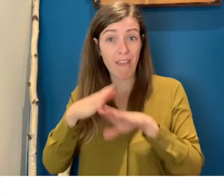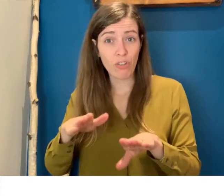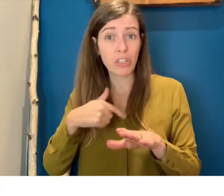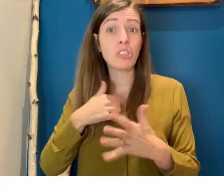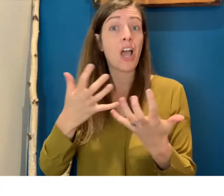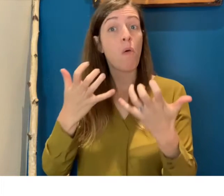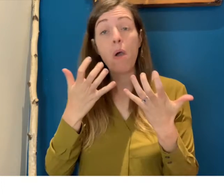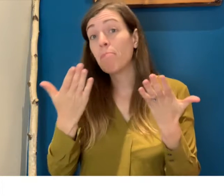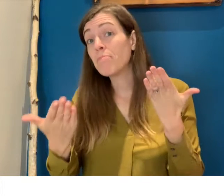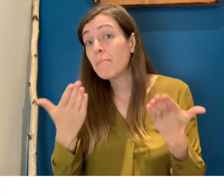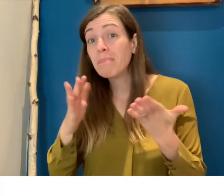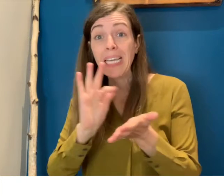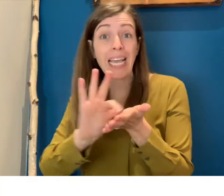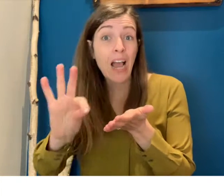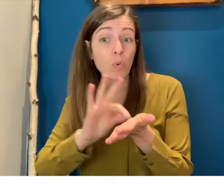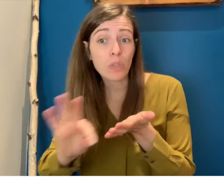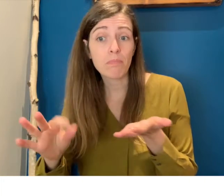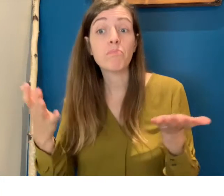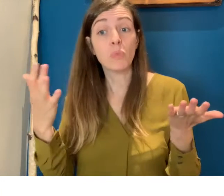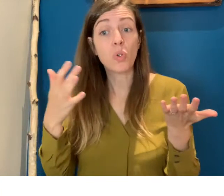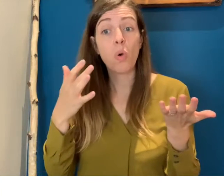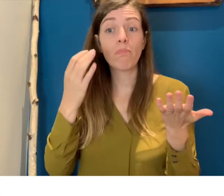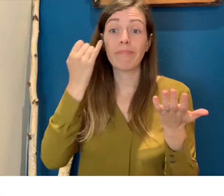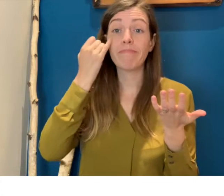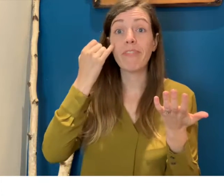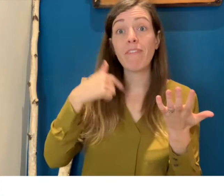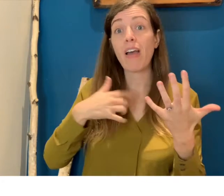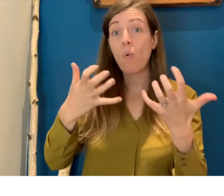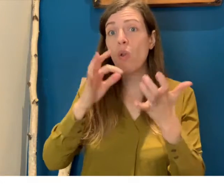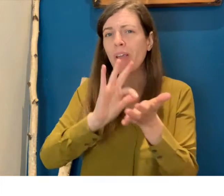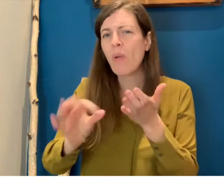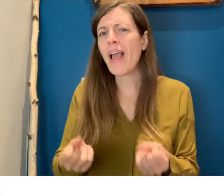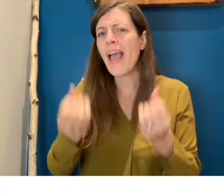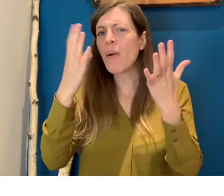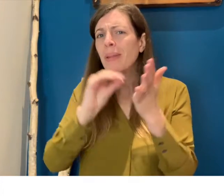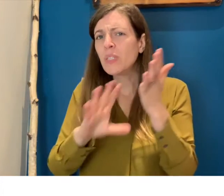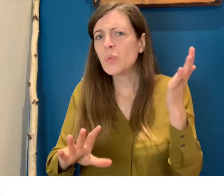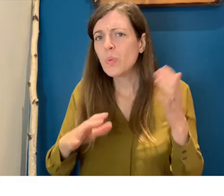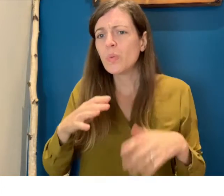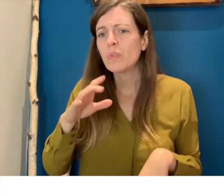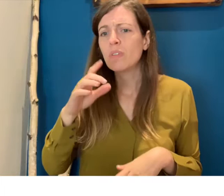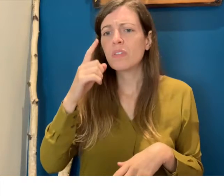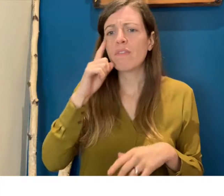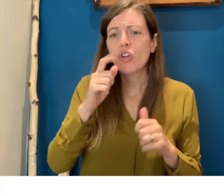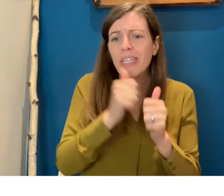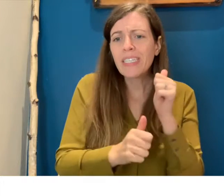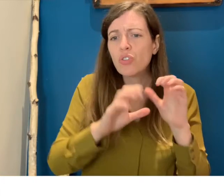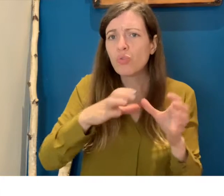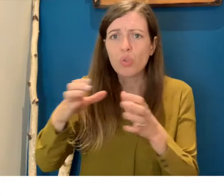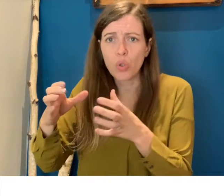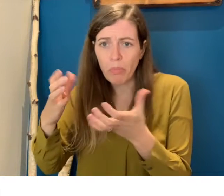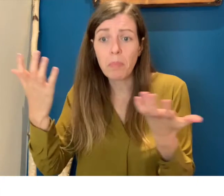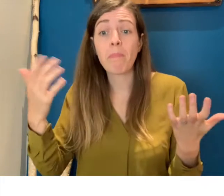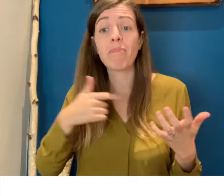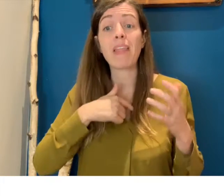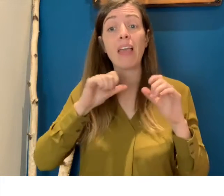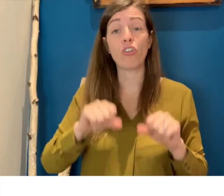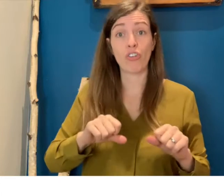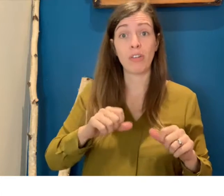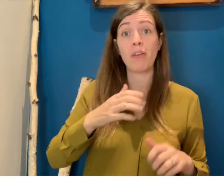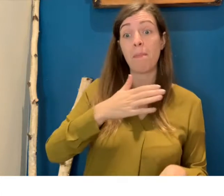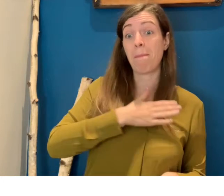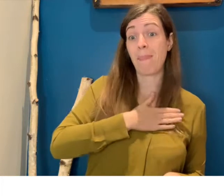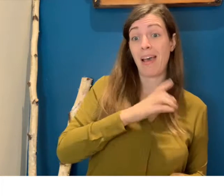Sometimes I don't want to just summarize an average. I mean, there's other ways you could summarize. So maybe I want to count the number of students in each type